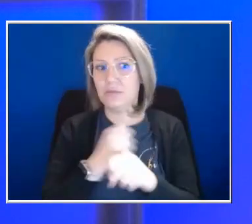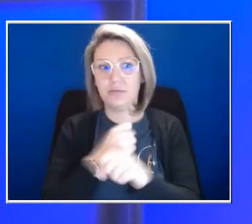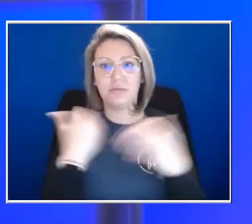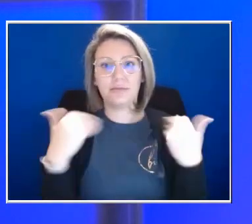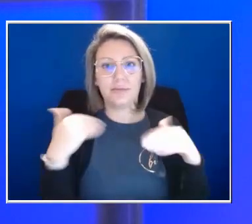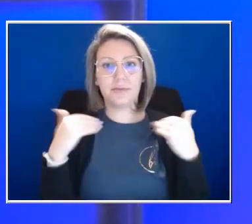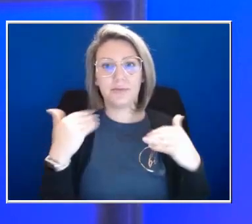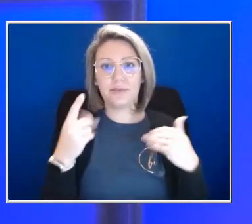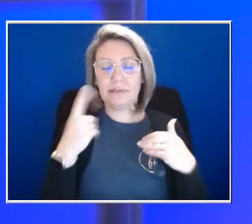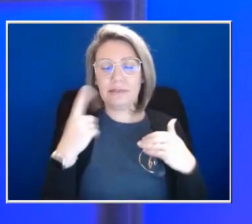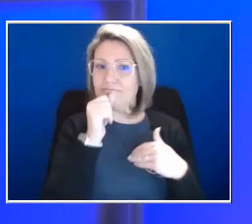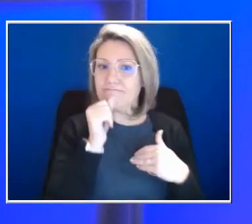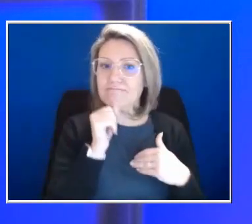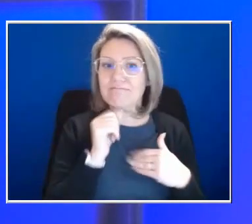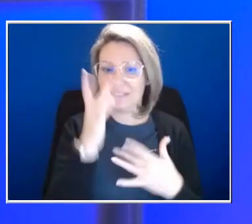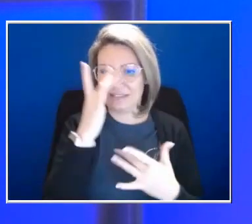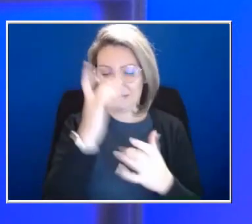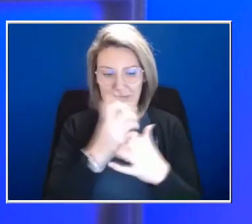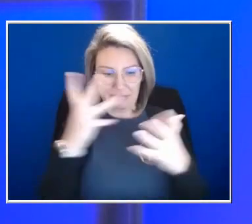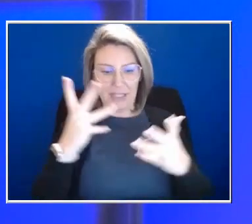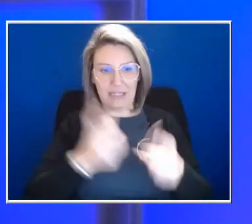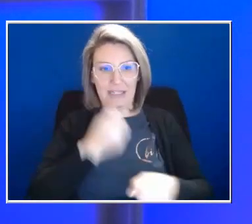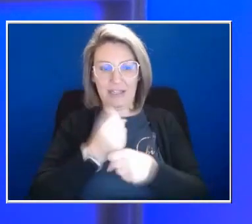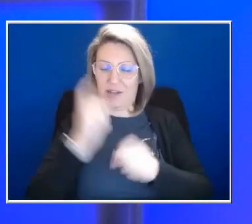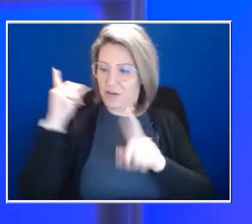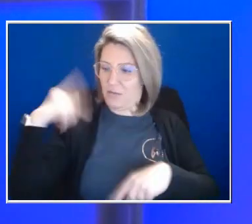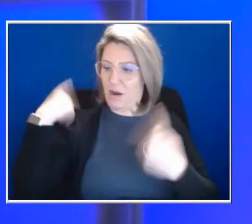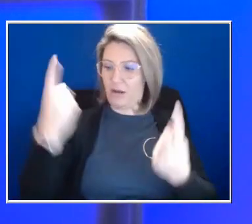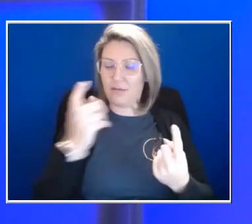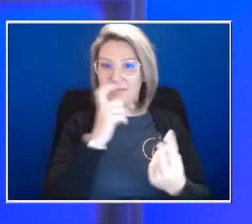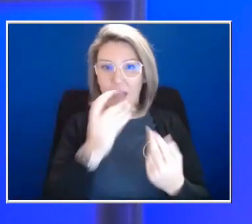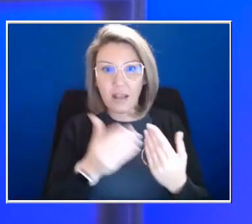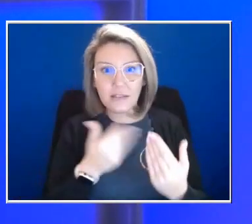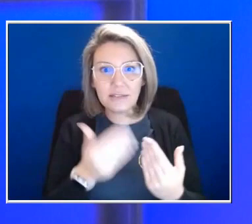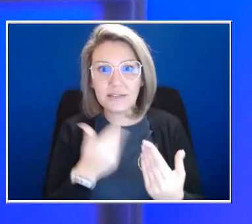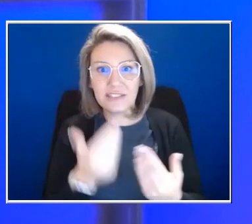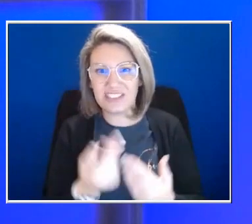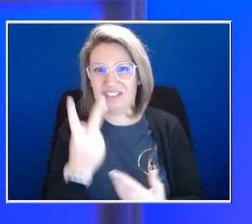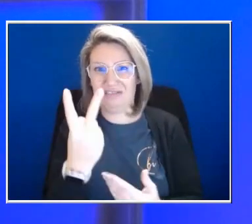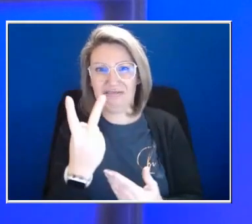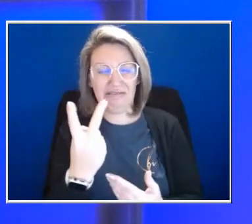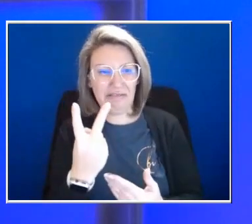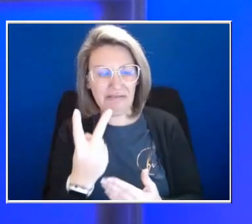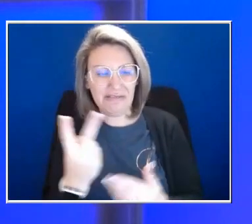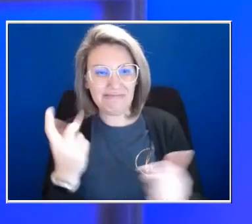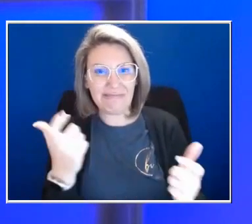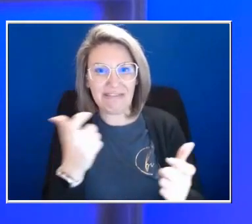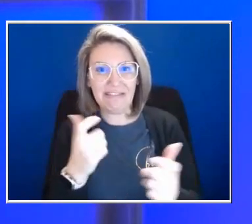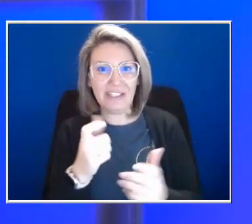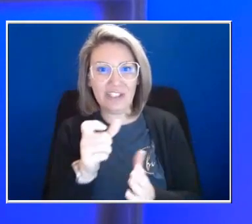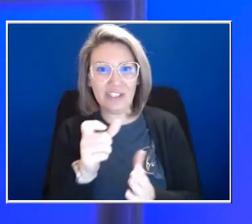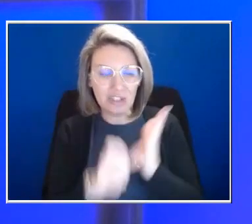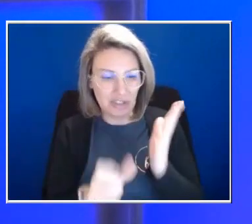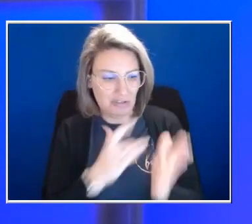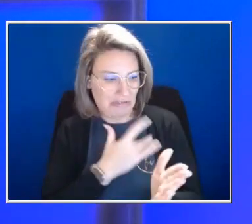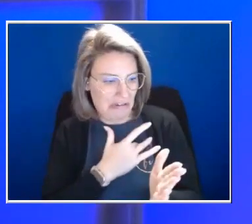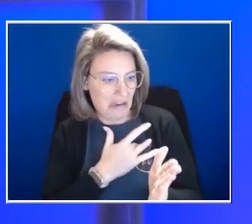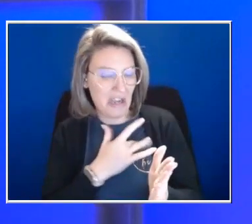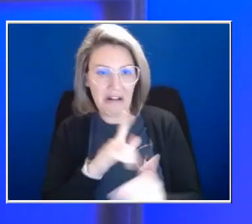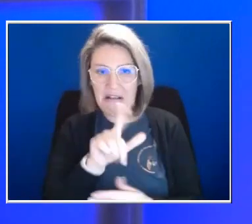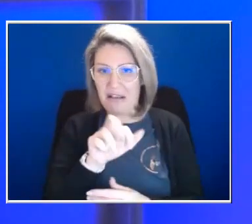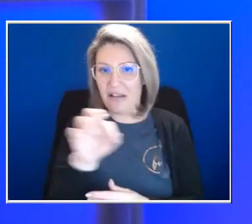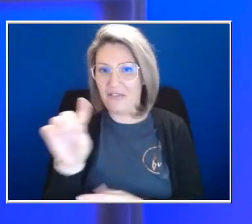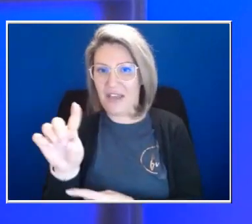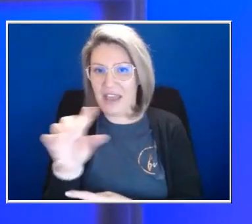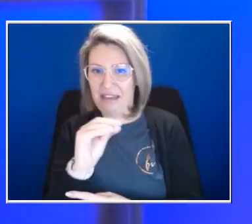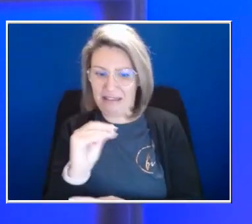disease for many years, and it's not easy to go through 2 major heart surgeries, the LVAD and then a heart transplant. You know, not everyone can do it, and not everyone